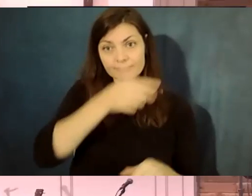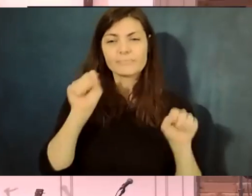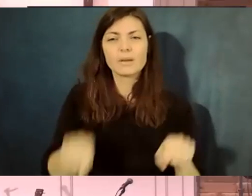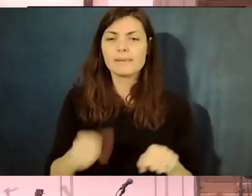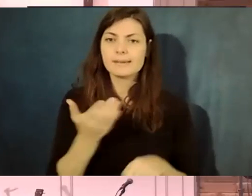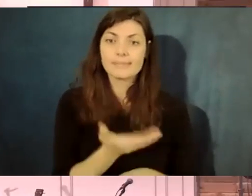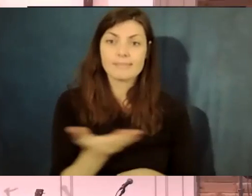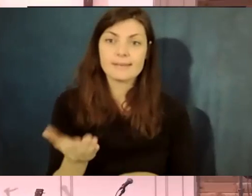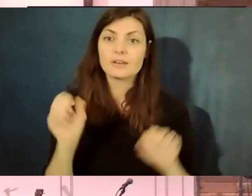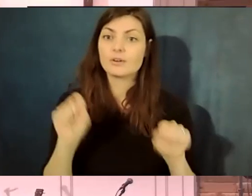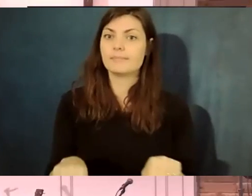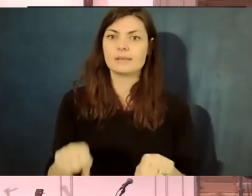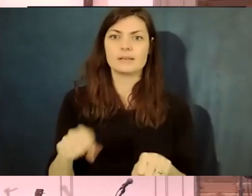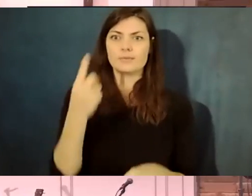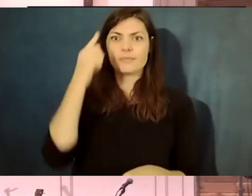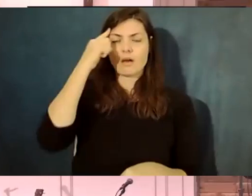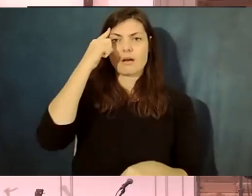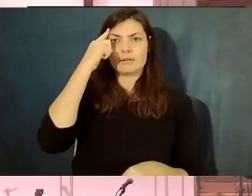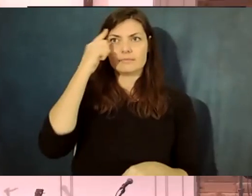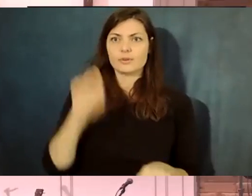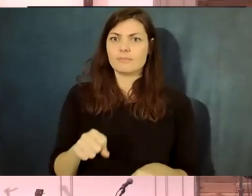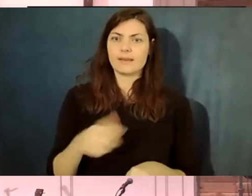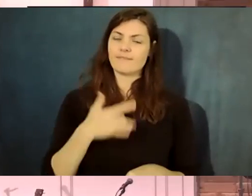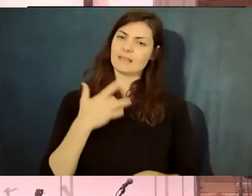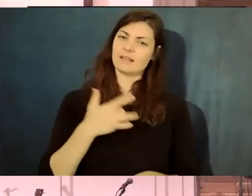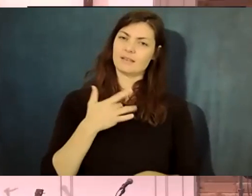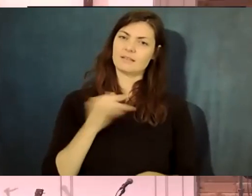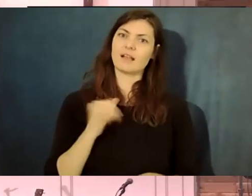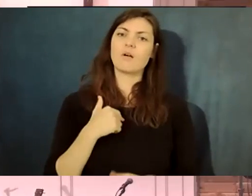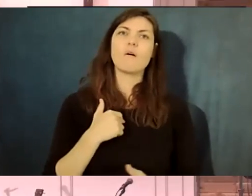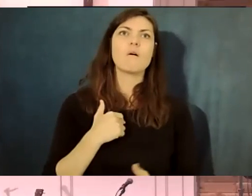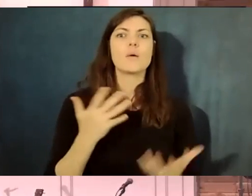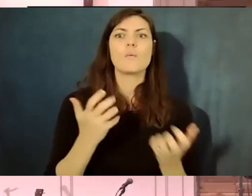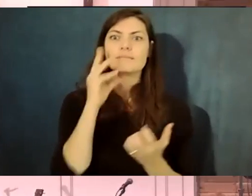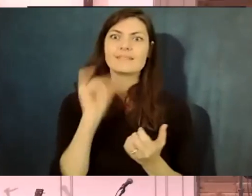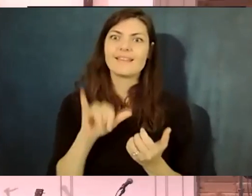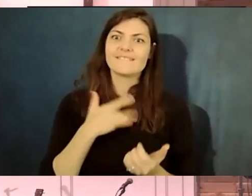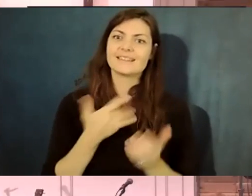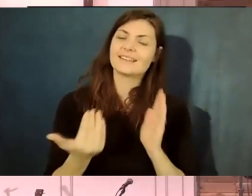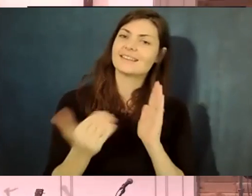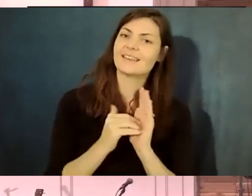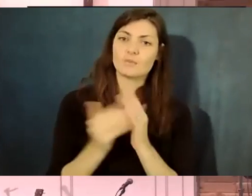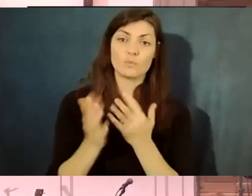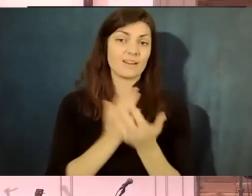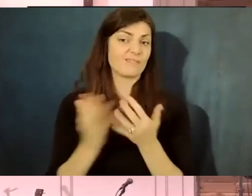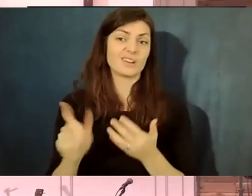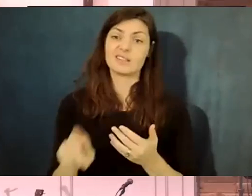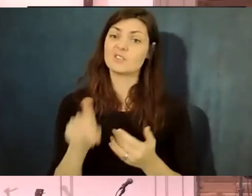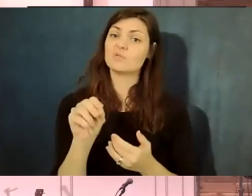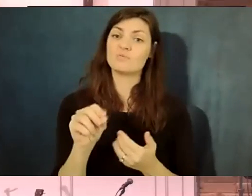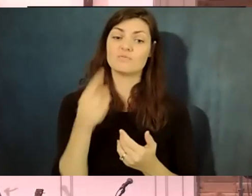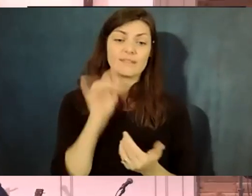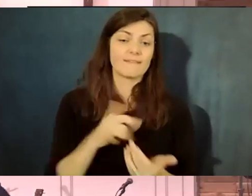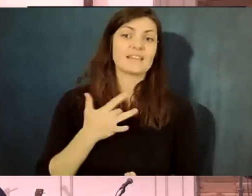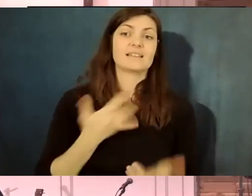can be a thought. It can even be a feeling. Like, I want that feeling so bad that I'm going to do whatever it takes to have that